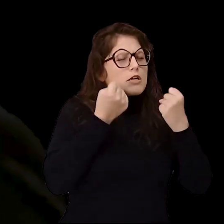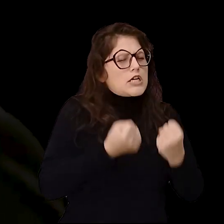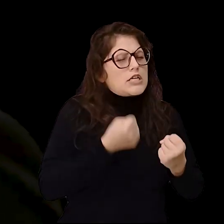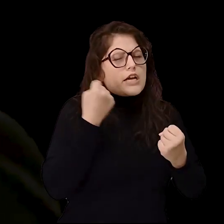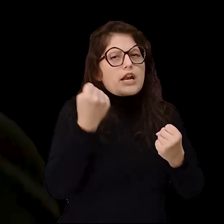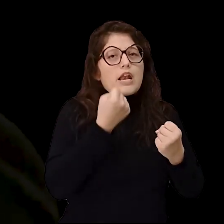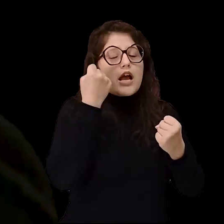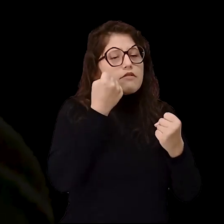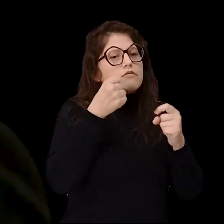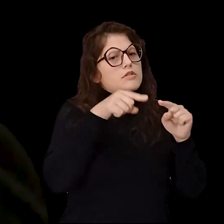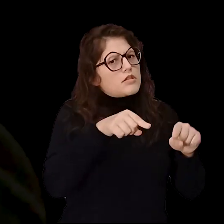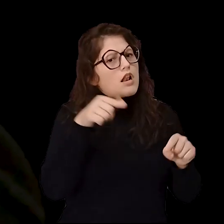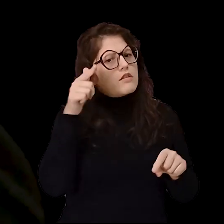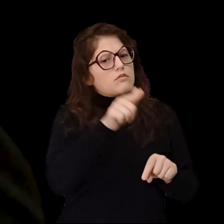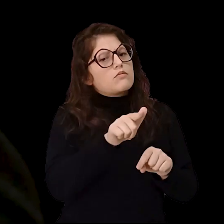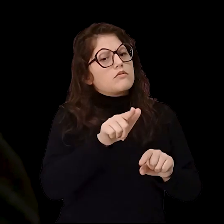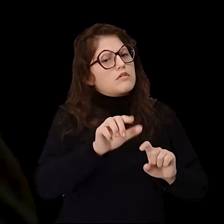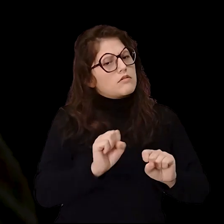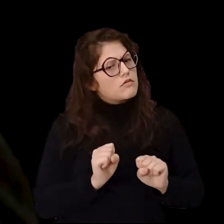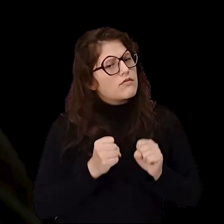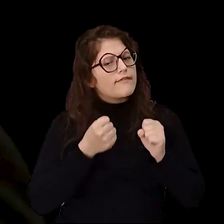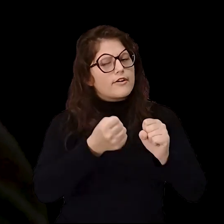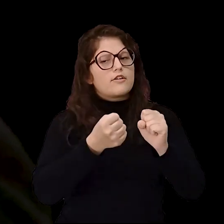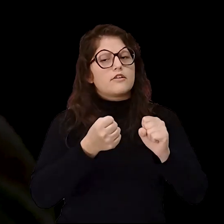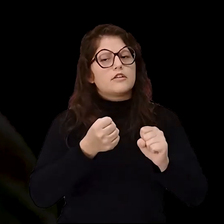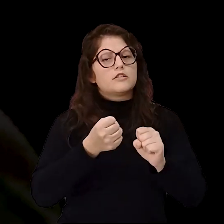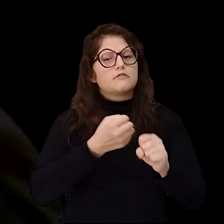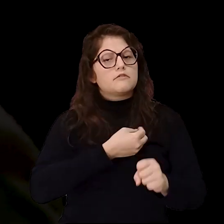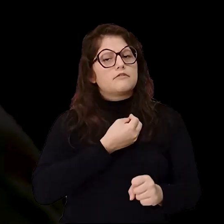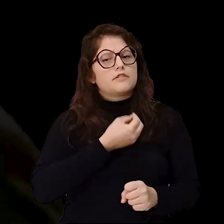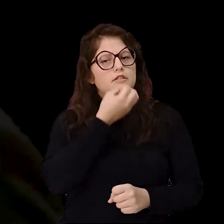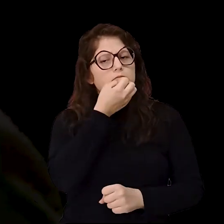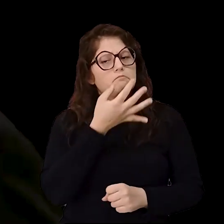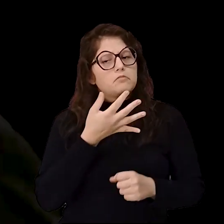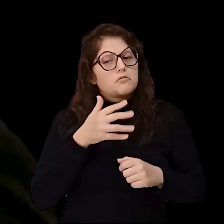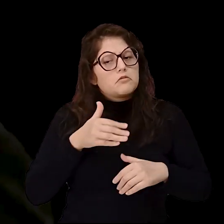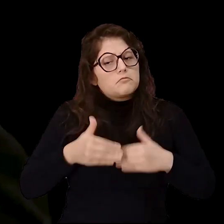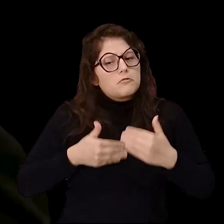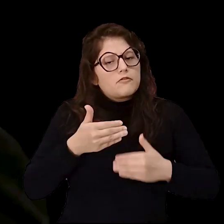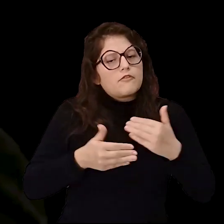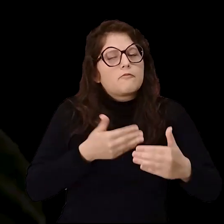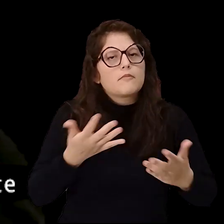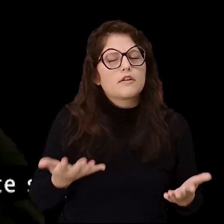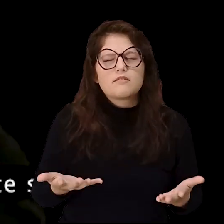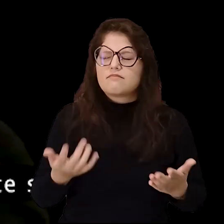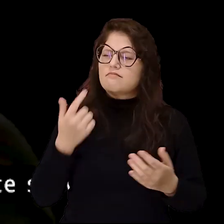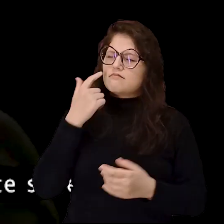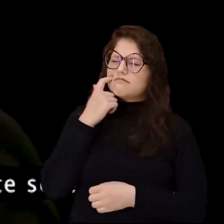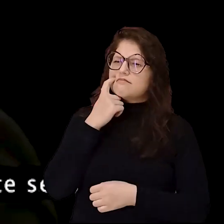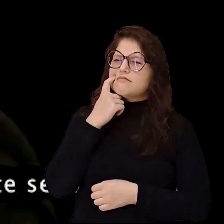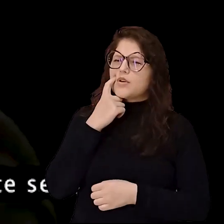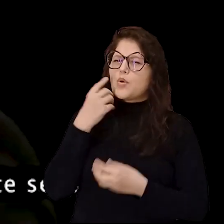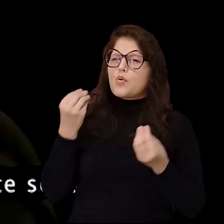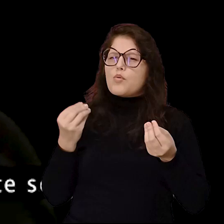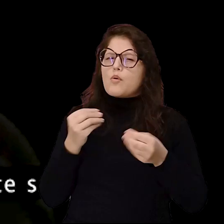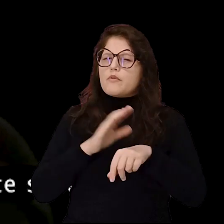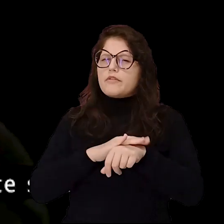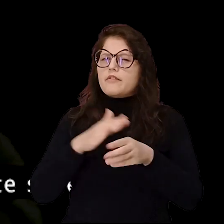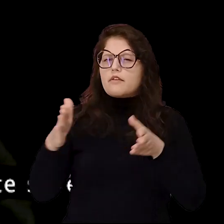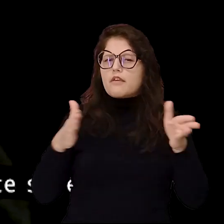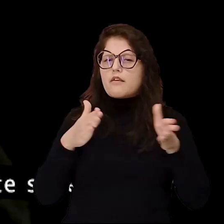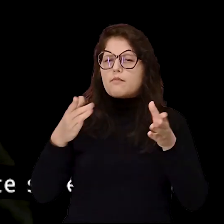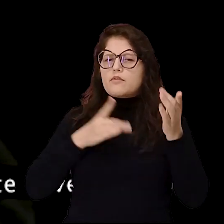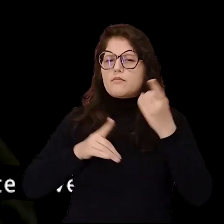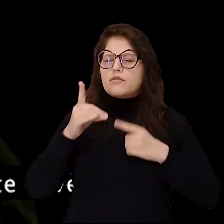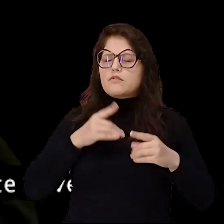depression, who were nonetheless utterly disabled by it. And there were other people who had what sounded, as they described it, like